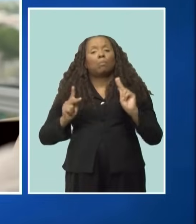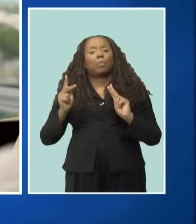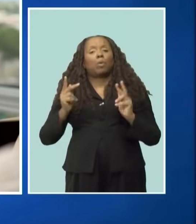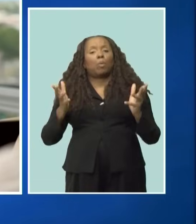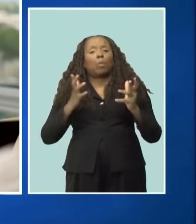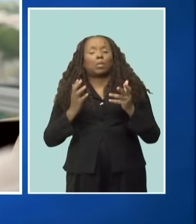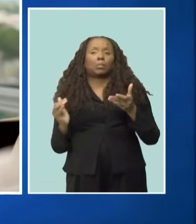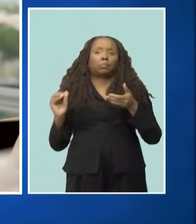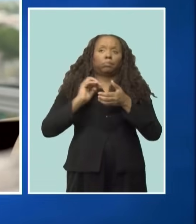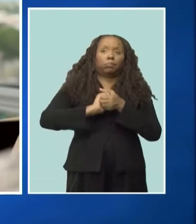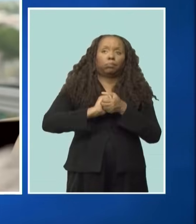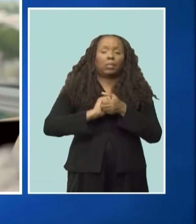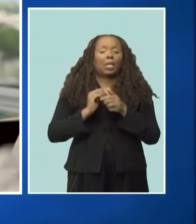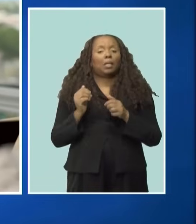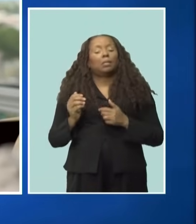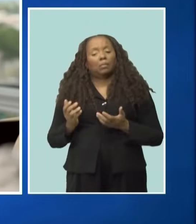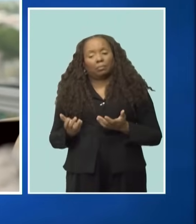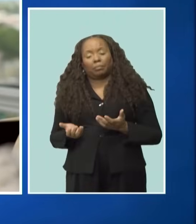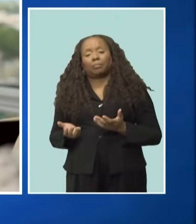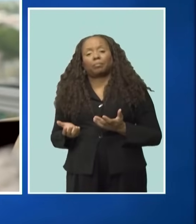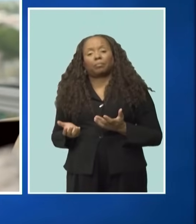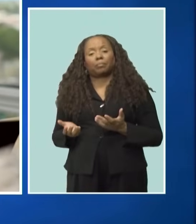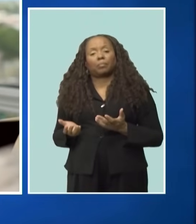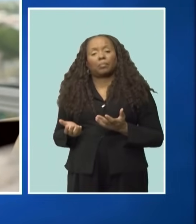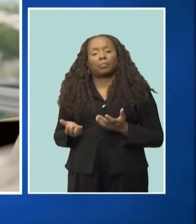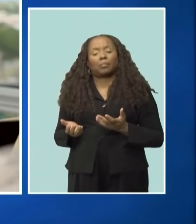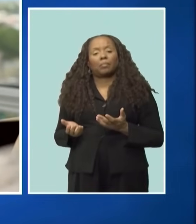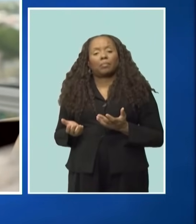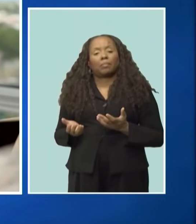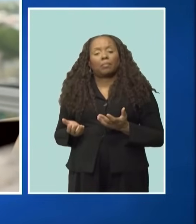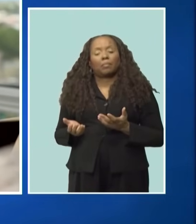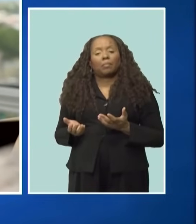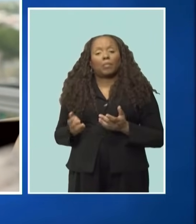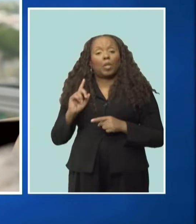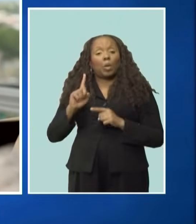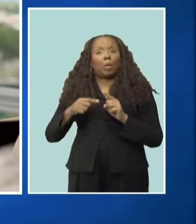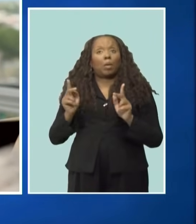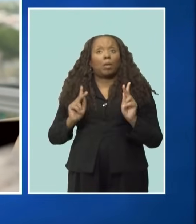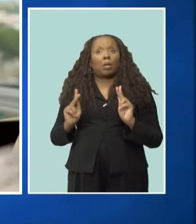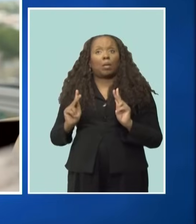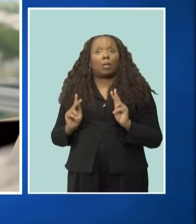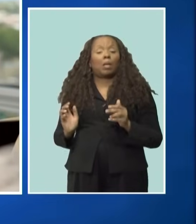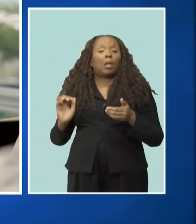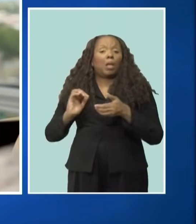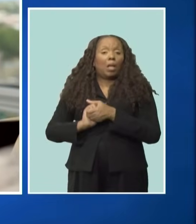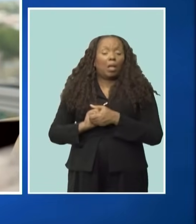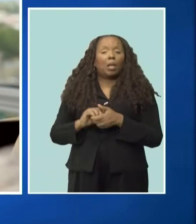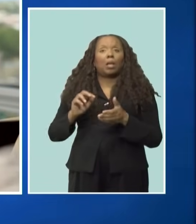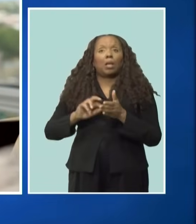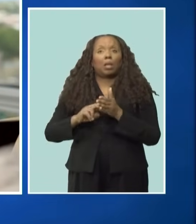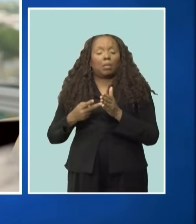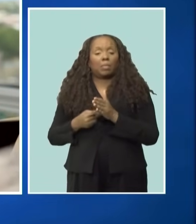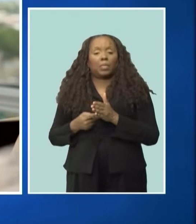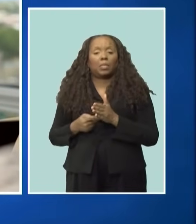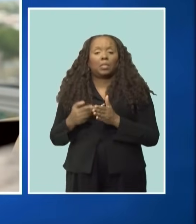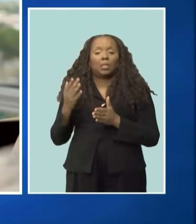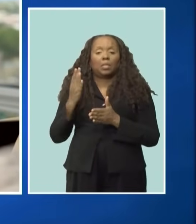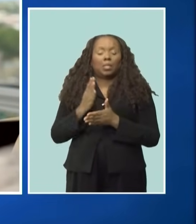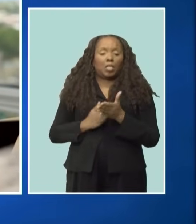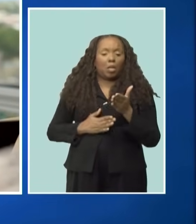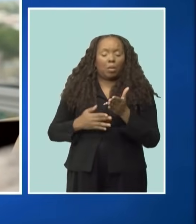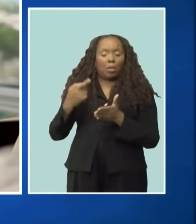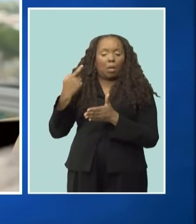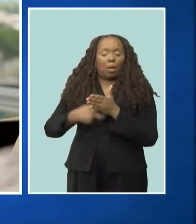partners. And what that does is, one, it helps to lower borrowing costs. Any debt